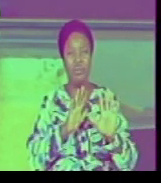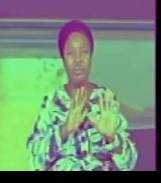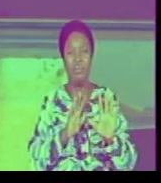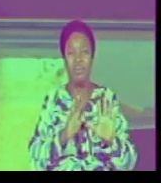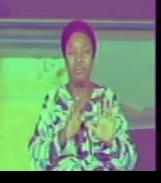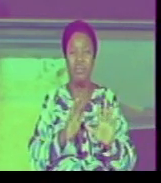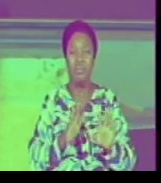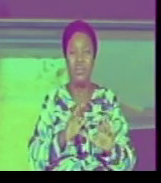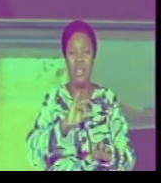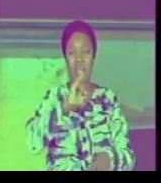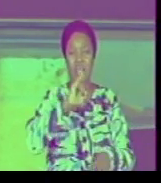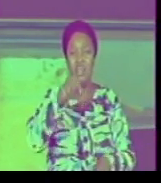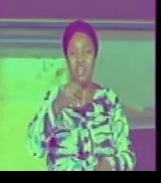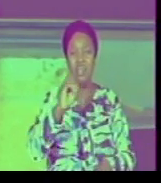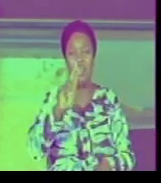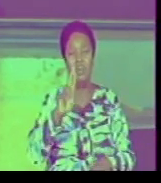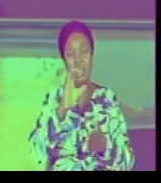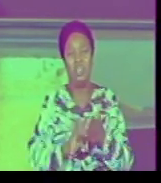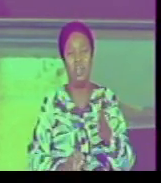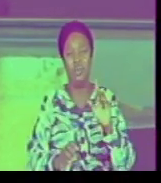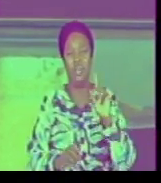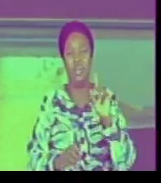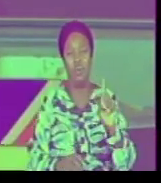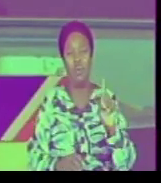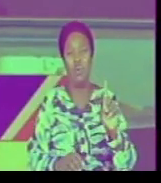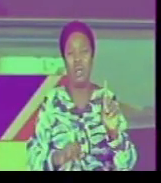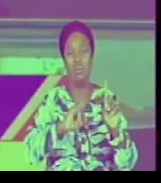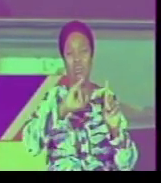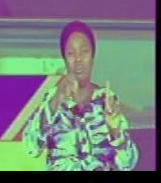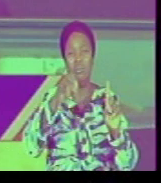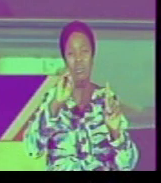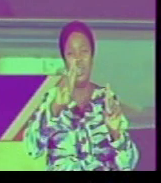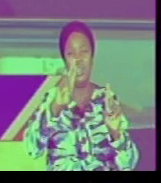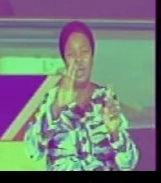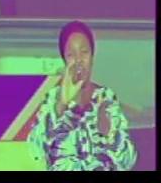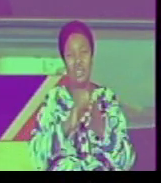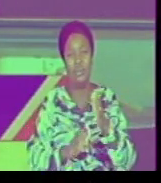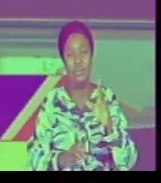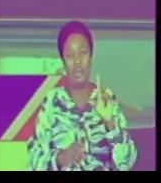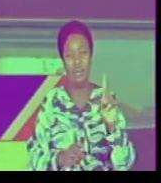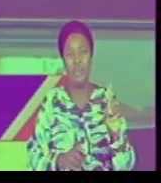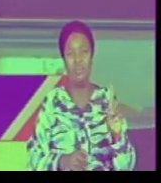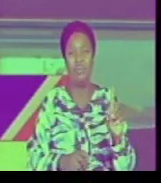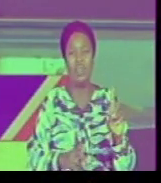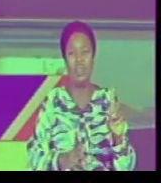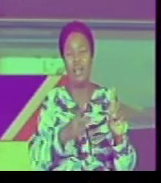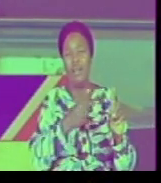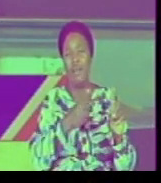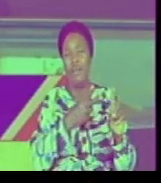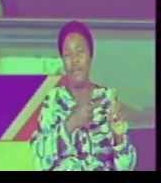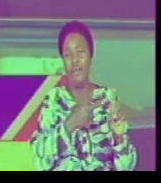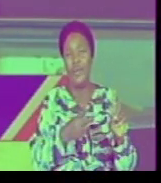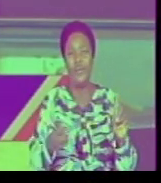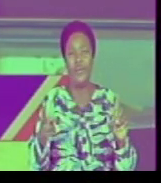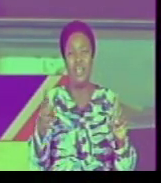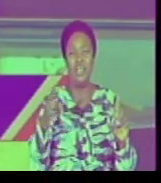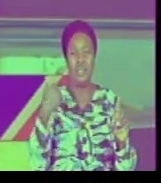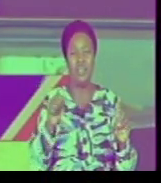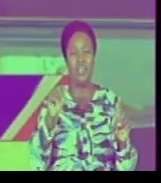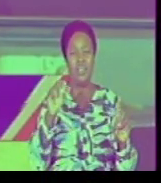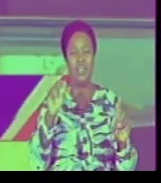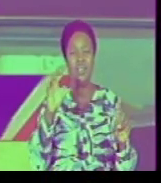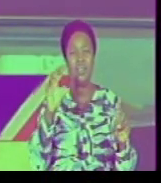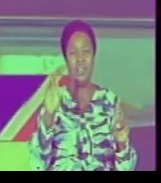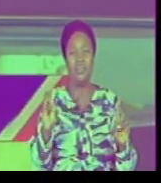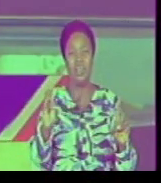Jeremiah chapter 1. Jeremiah chapter 1. I'm reading from verse 17. Jeremiah